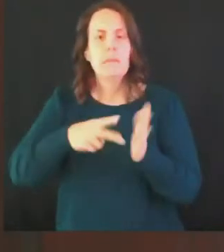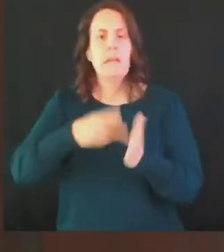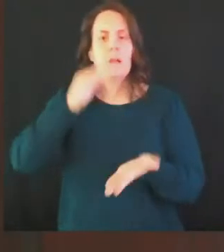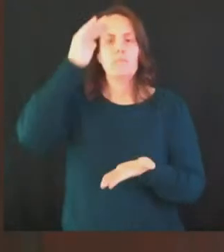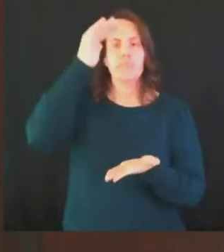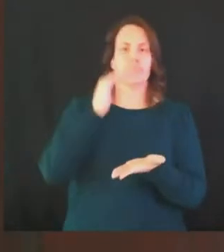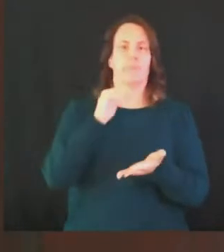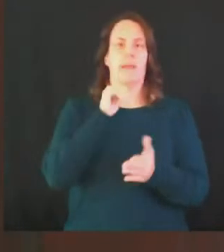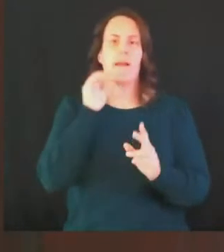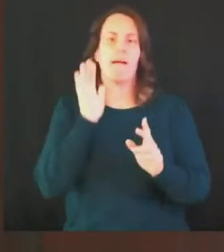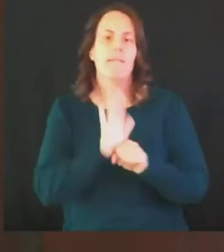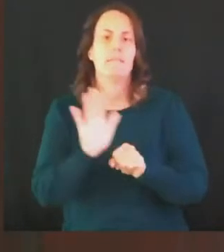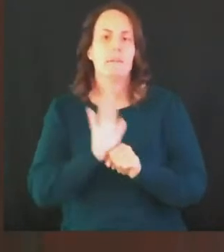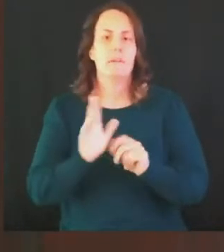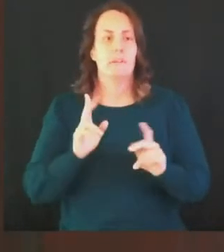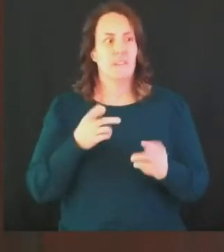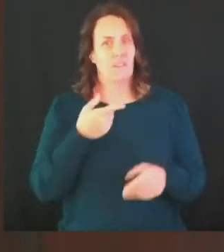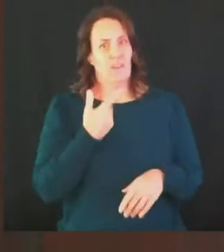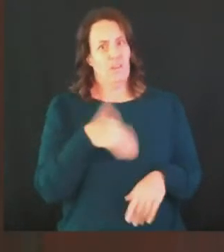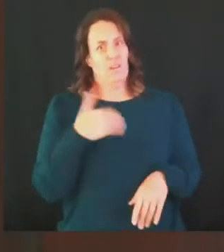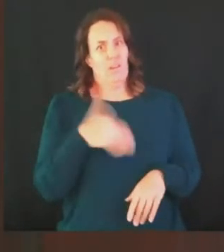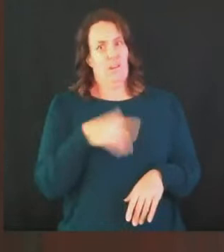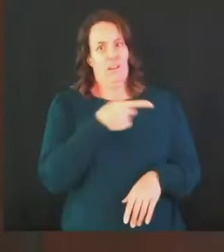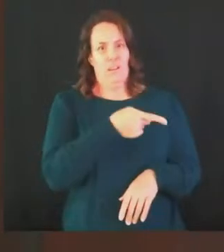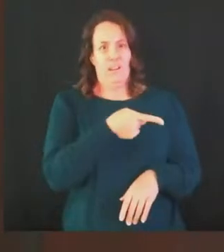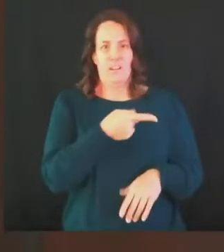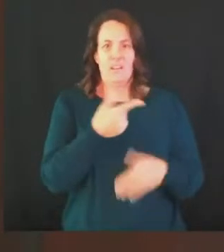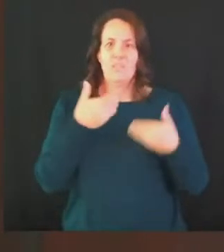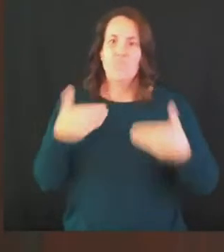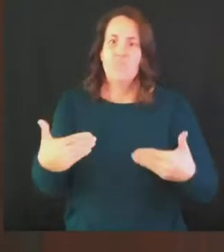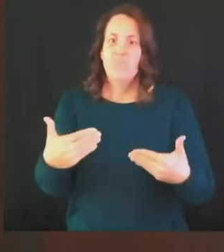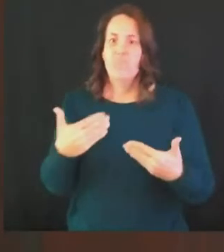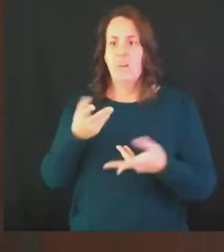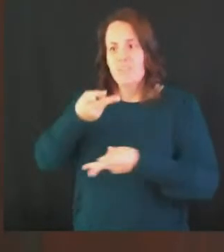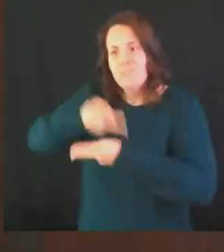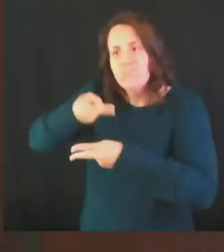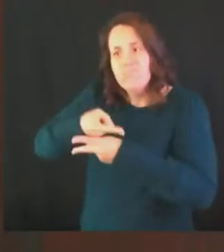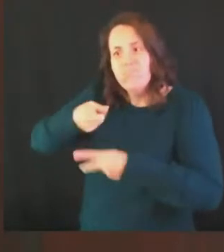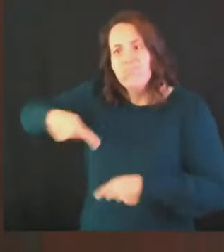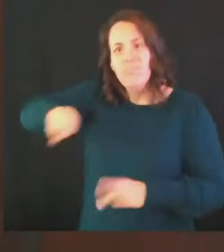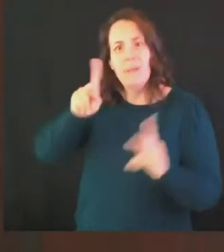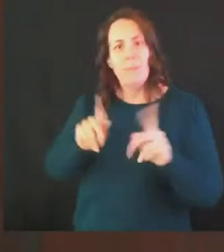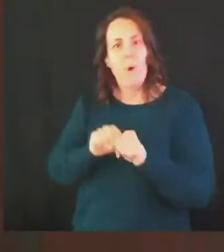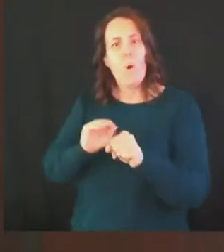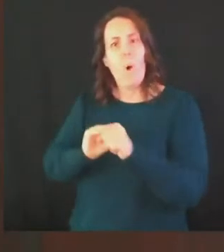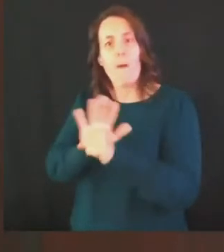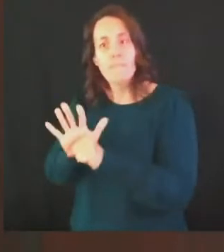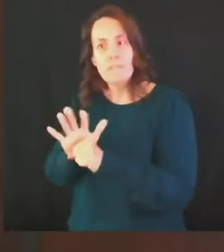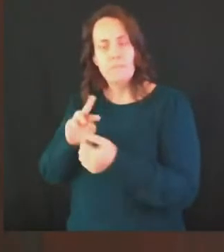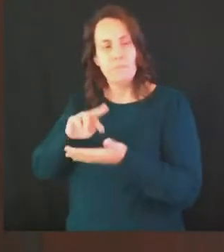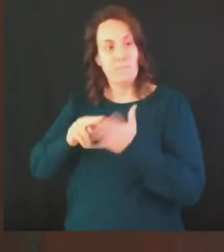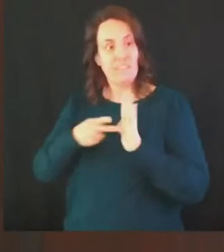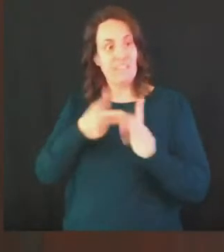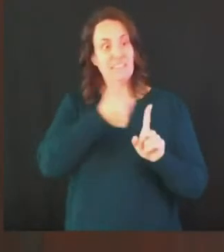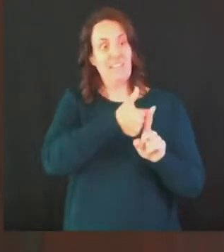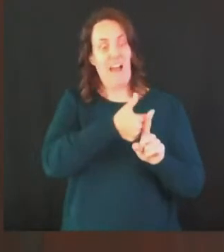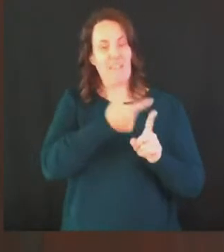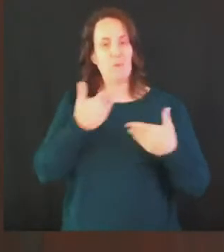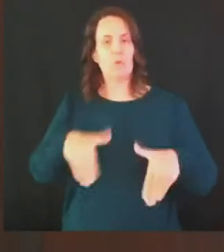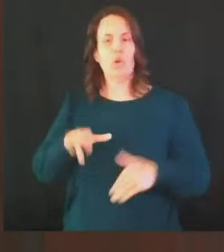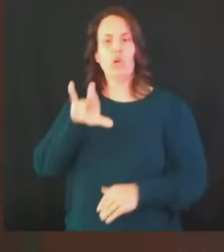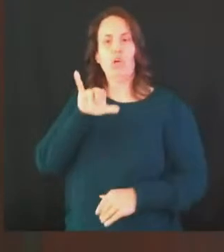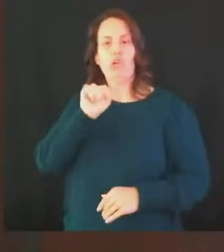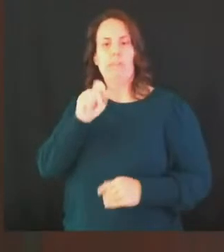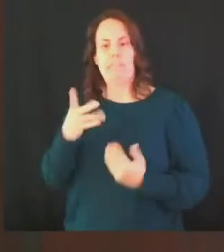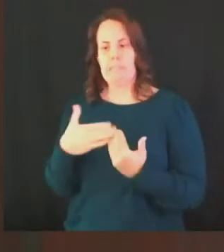so. Now, they can't stay home. That's why it's critical, perhaps now more than ever,